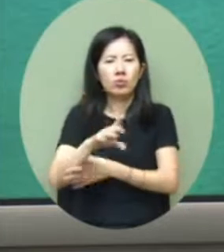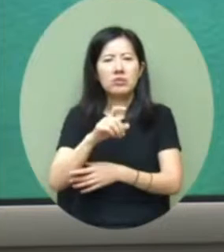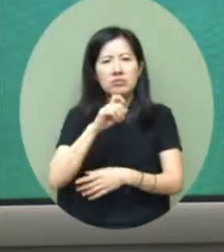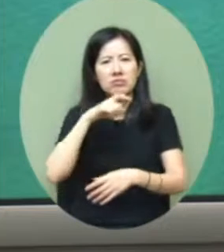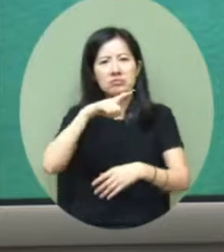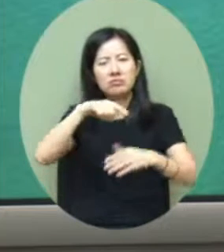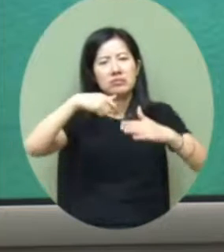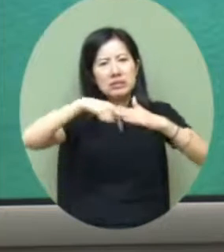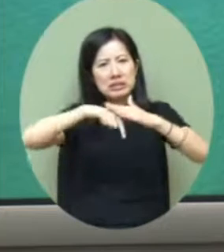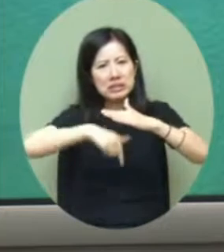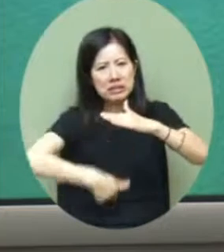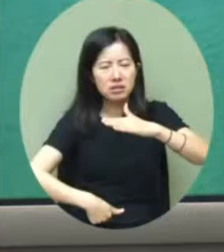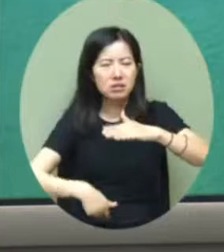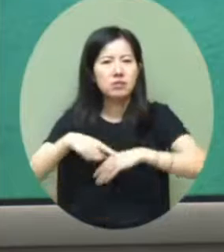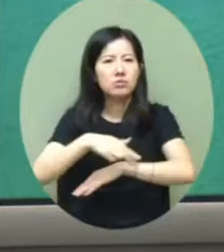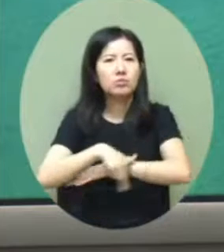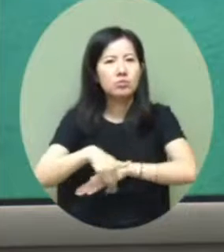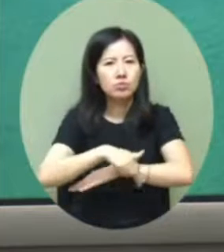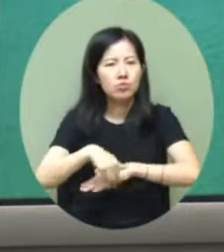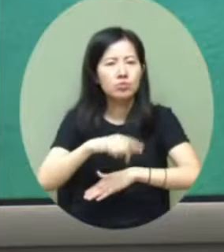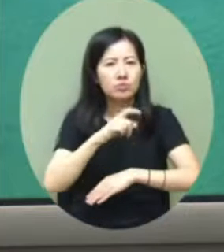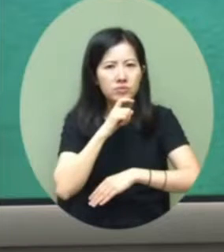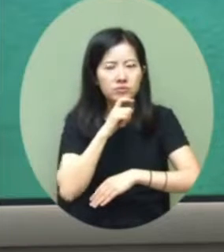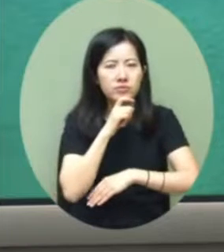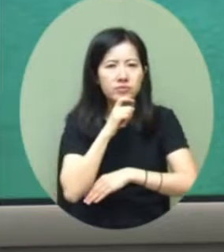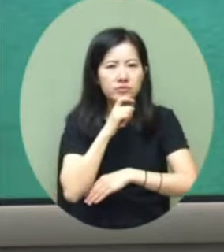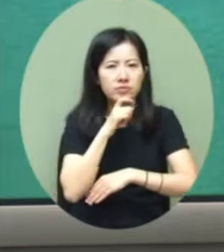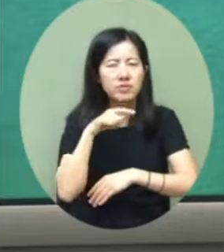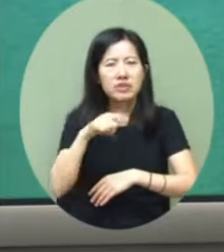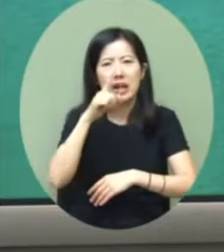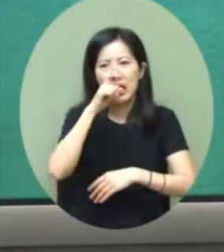to move away from plastic.